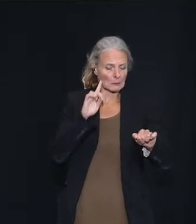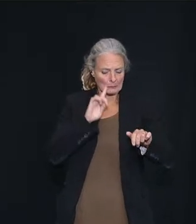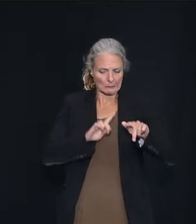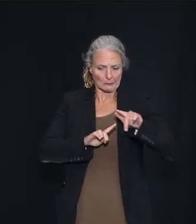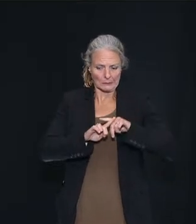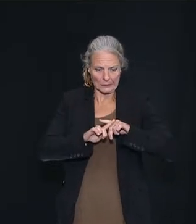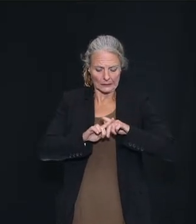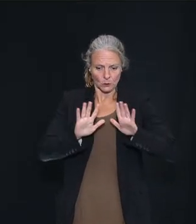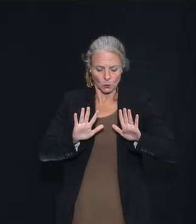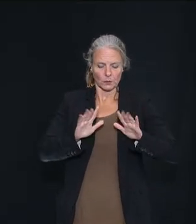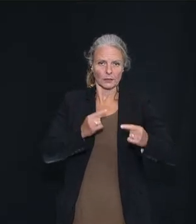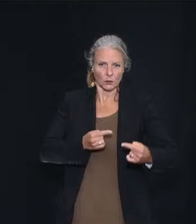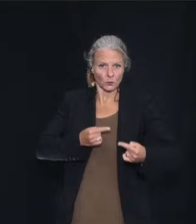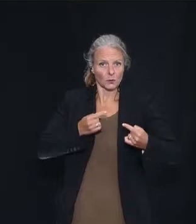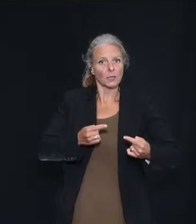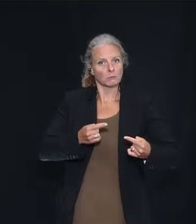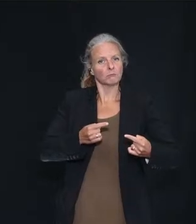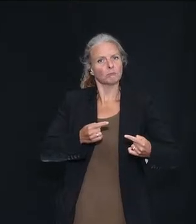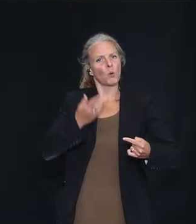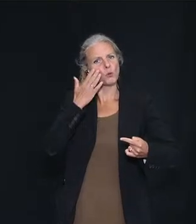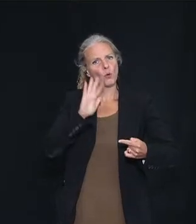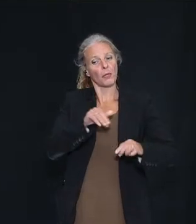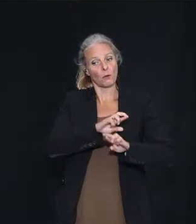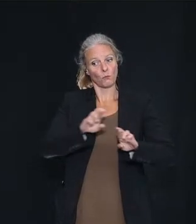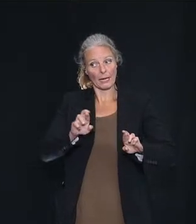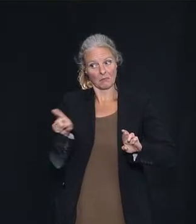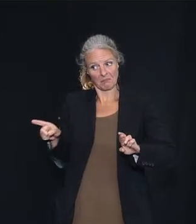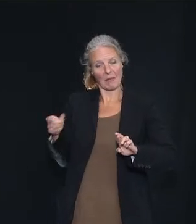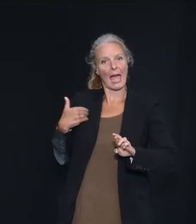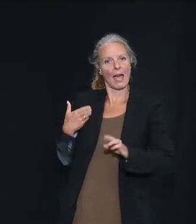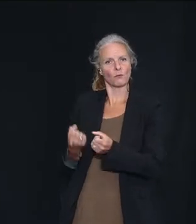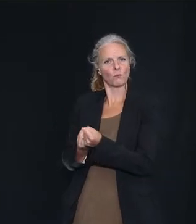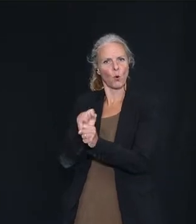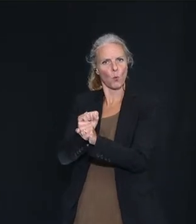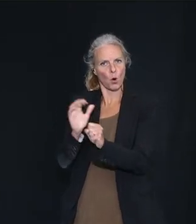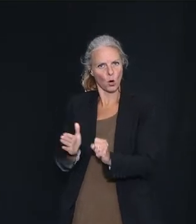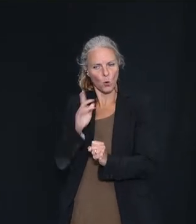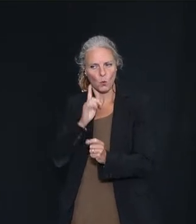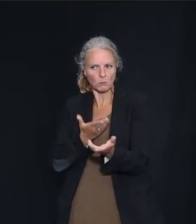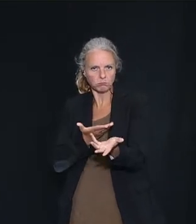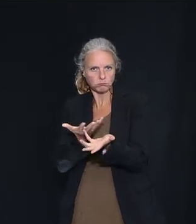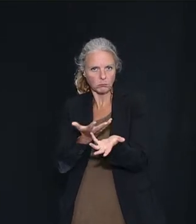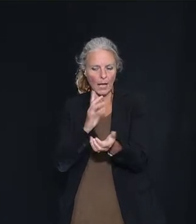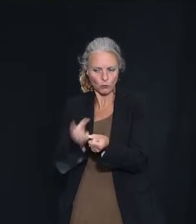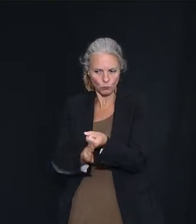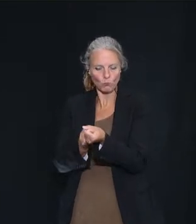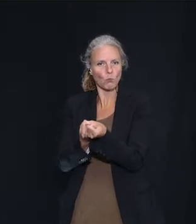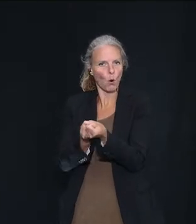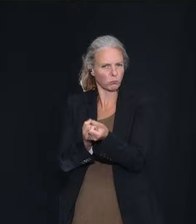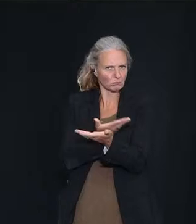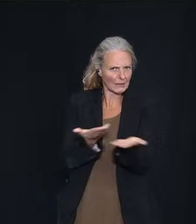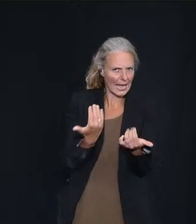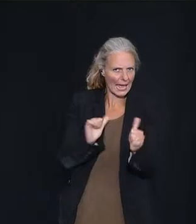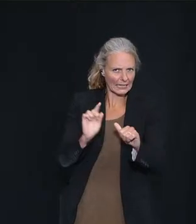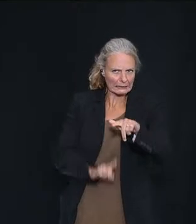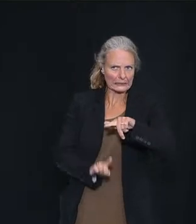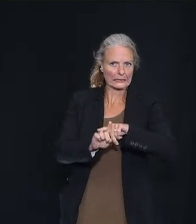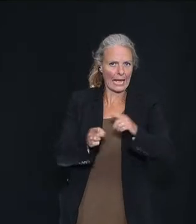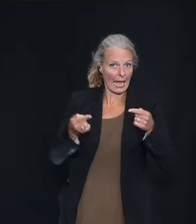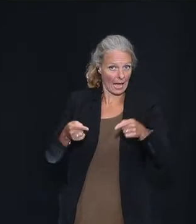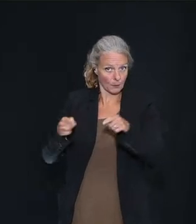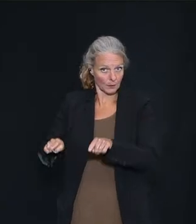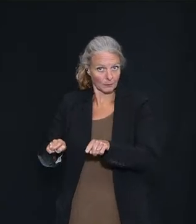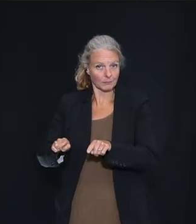some mental health support workers ready to assist guests in need of support. I would now like to introduce Alexandre